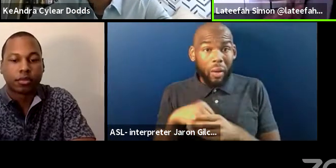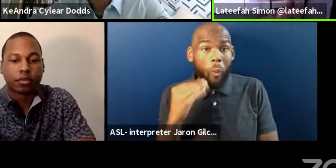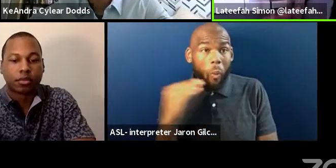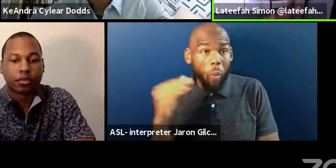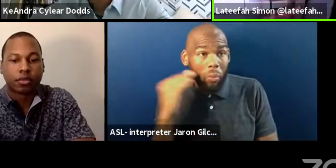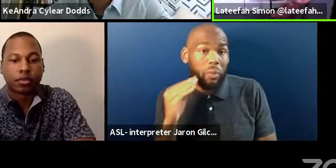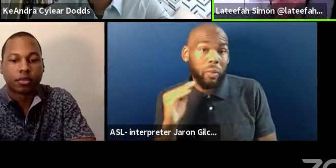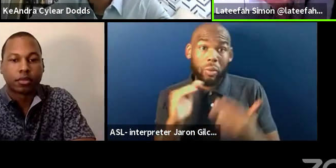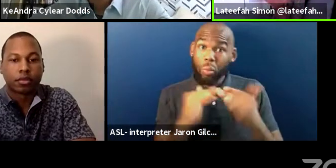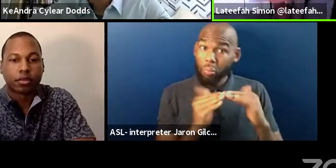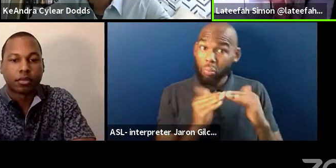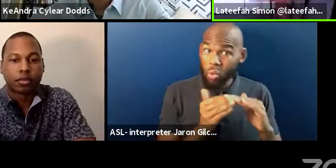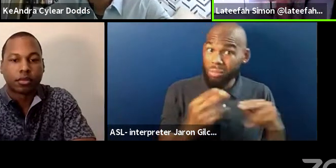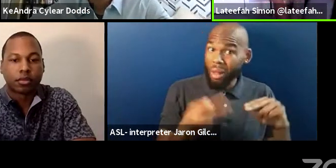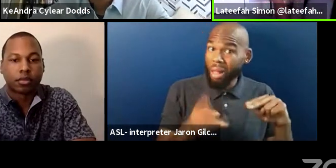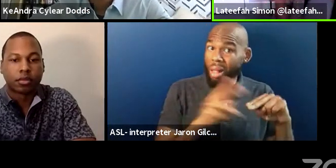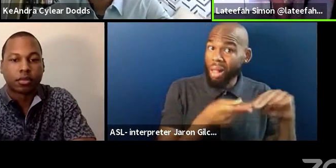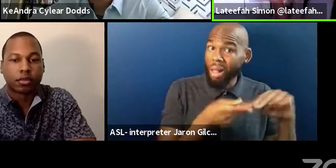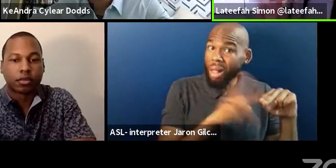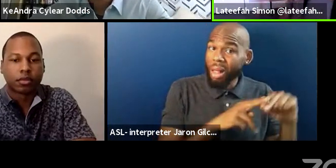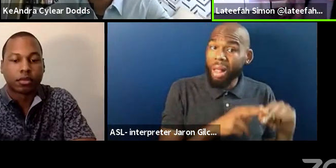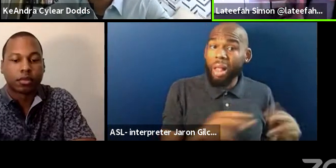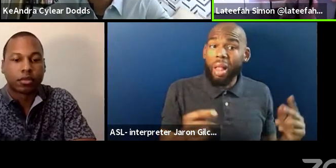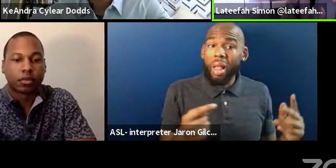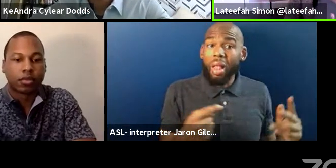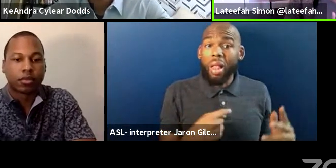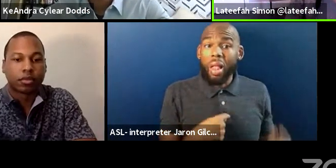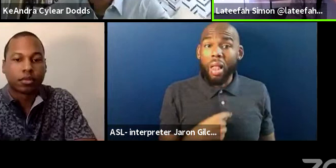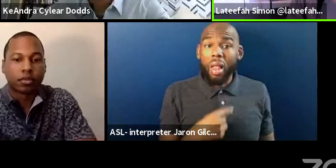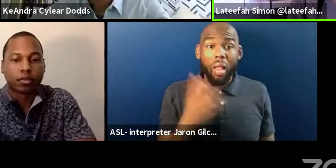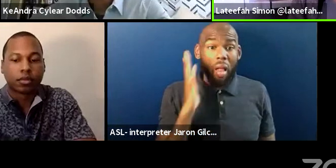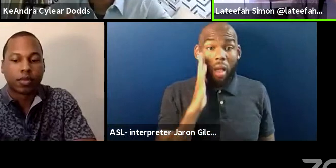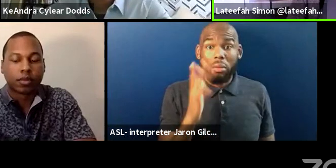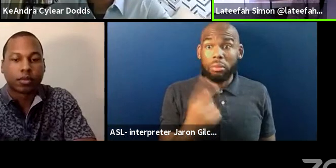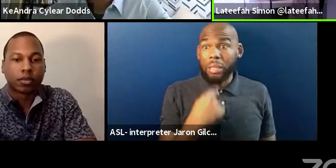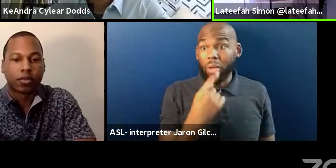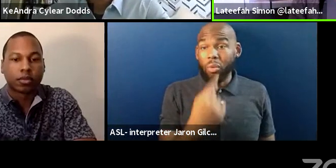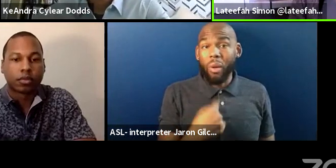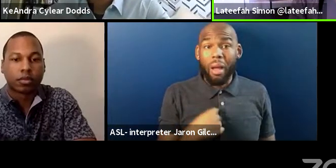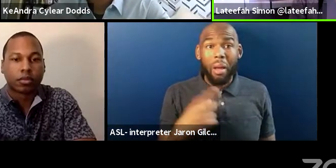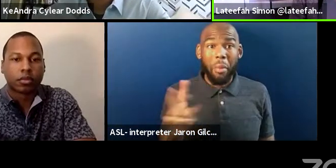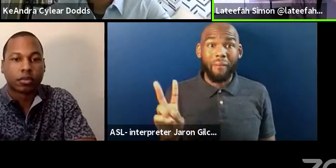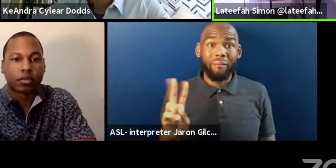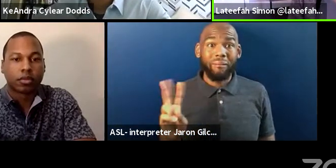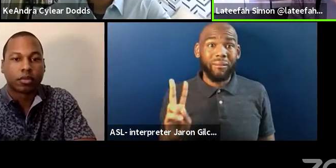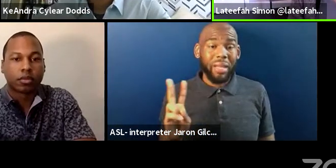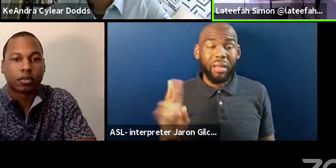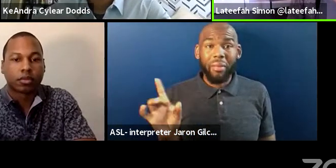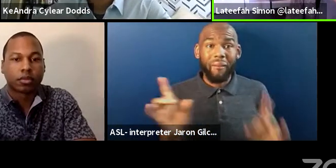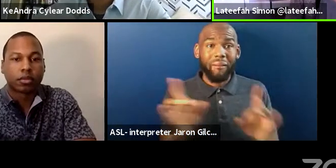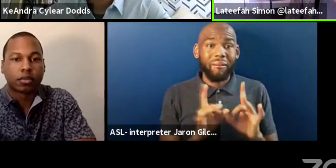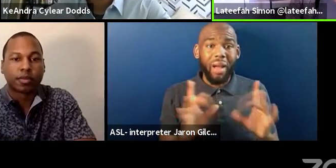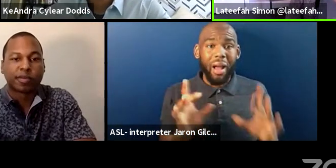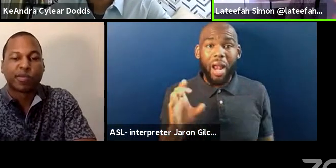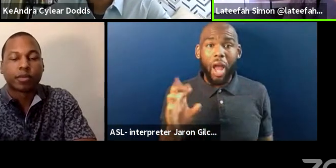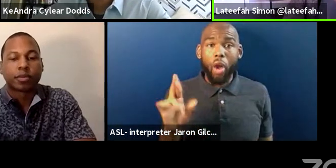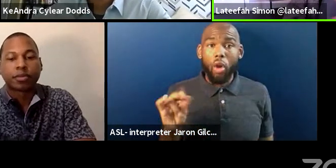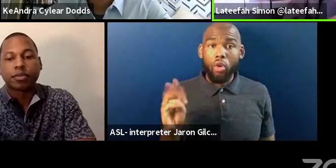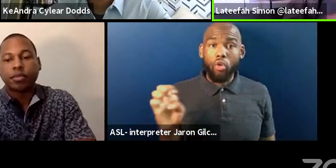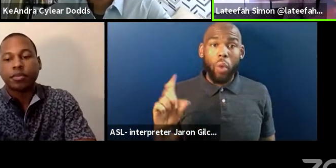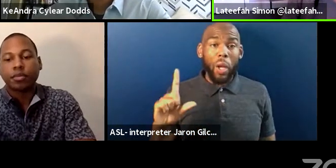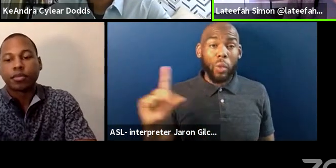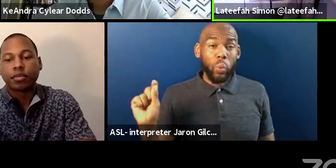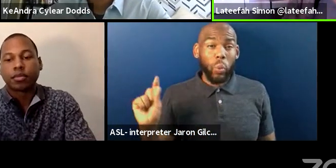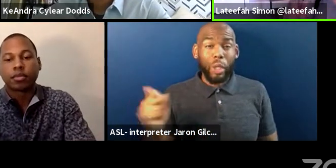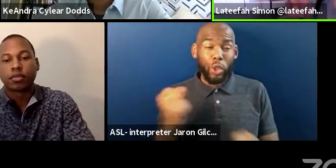in no way, and I will out myself as a victim of violent crime 20 years ago, very violent crime. There's no way that I want